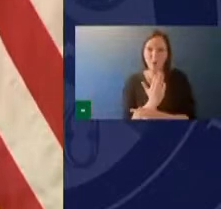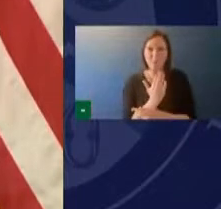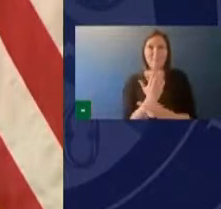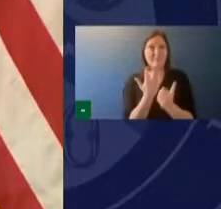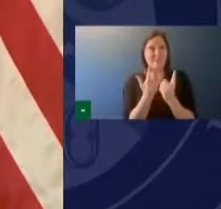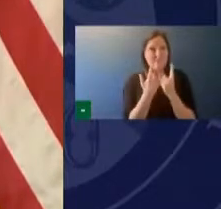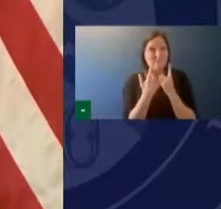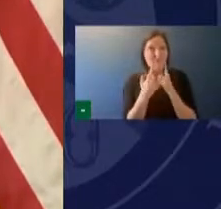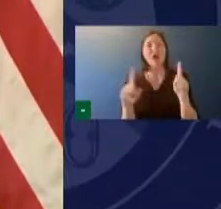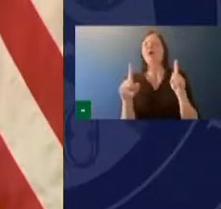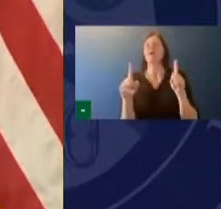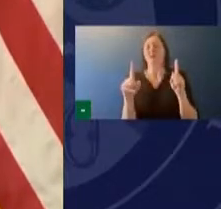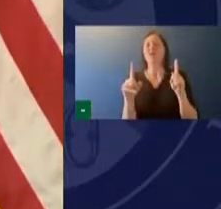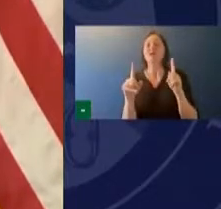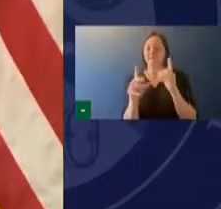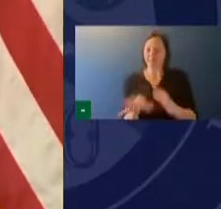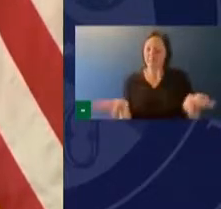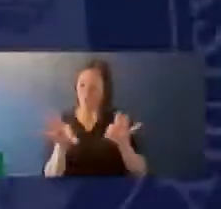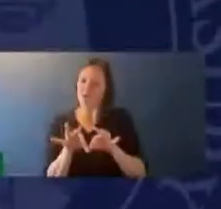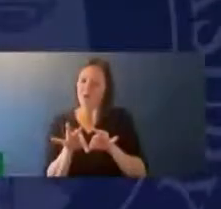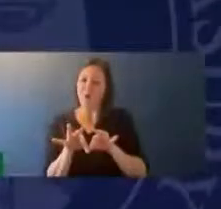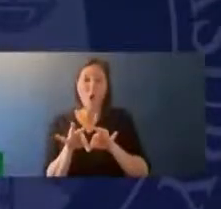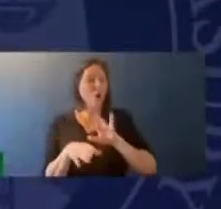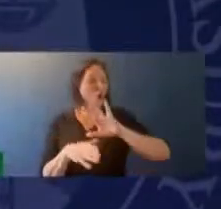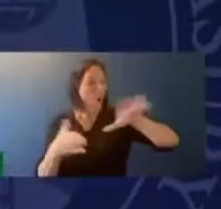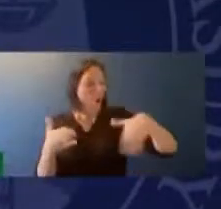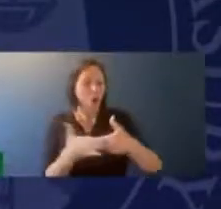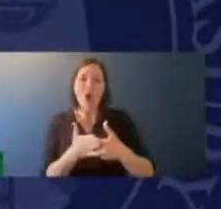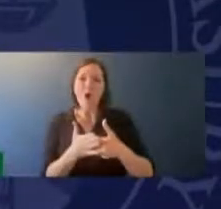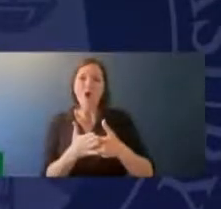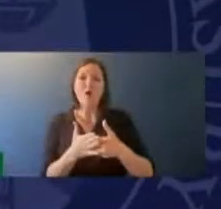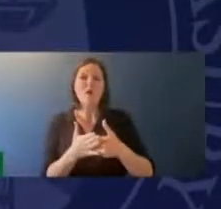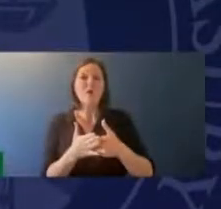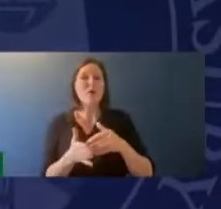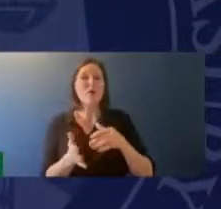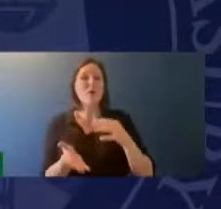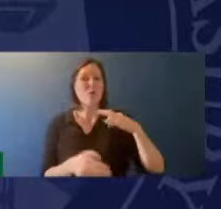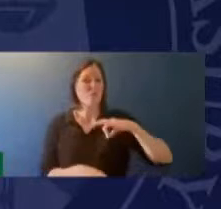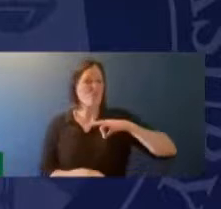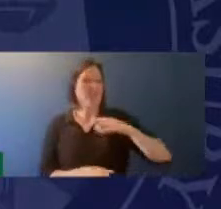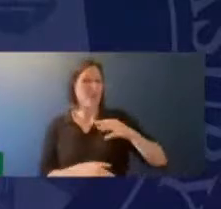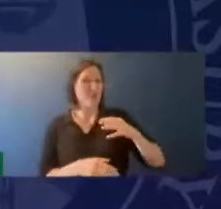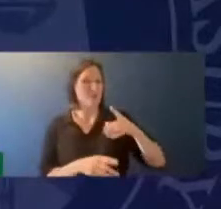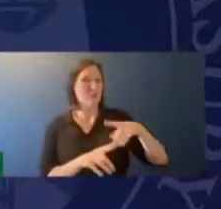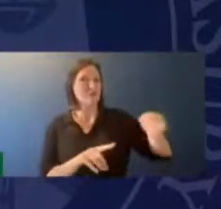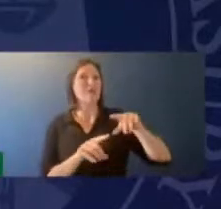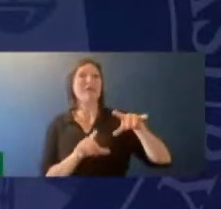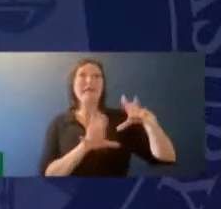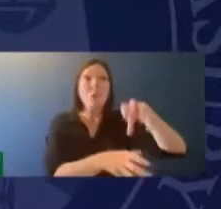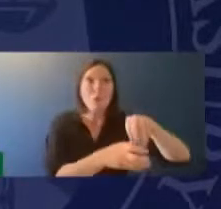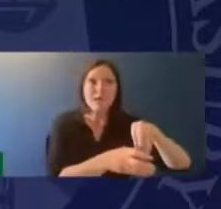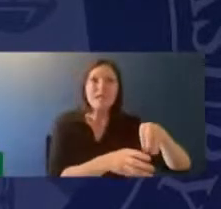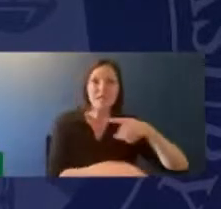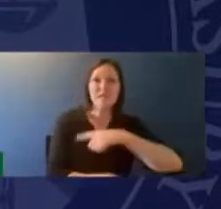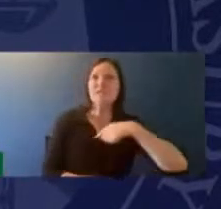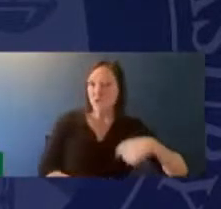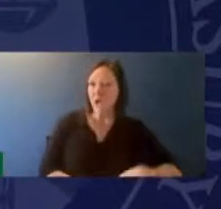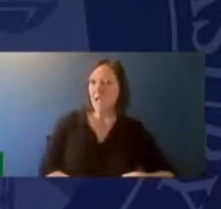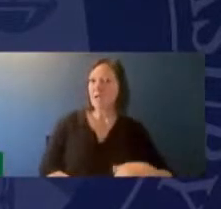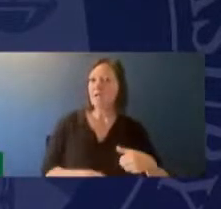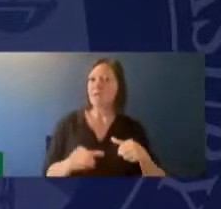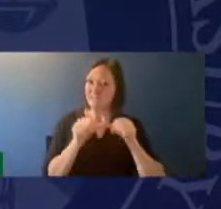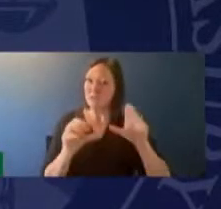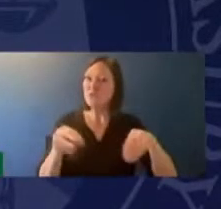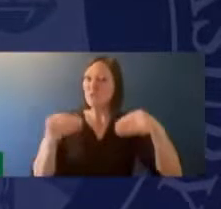el techo de deuda y cómo se debería ampliar. Vamos a escucharlo. China now deliver on their commitments. We will also continue